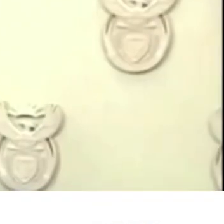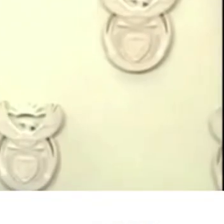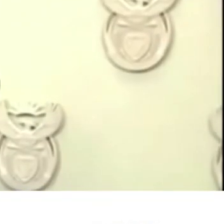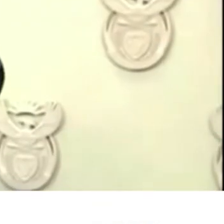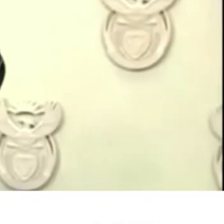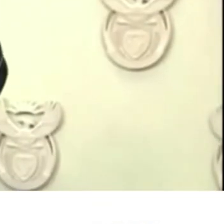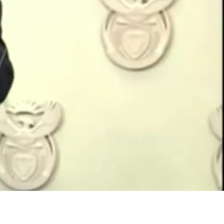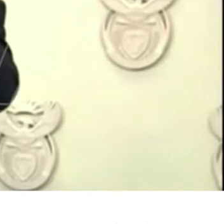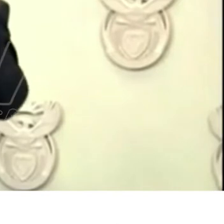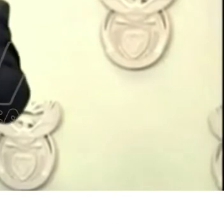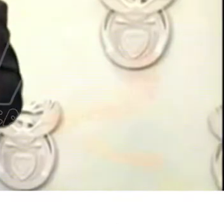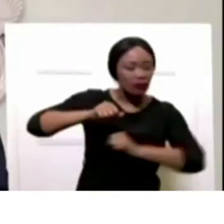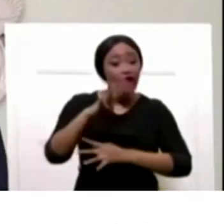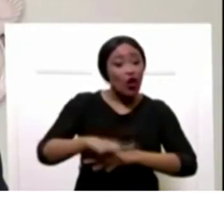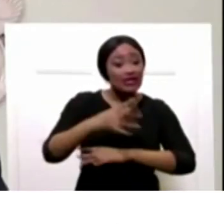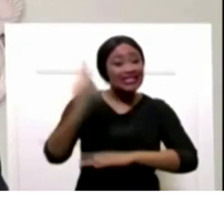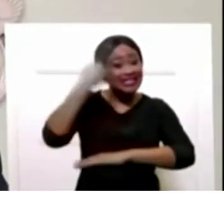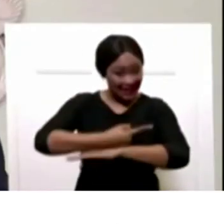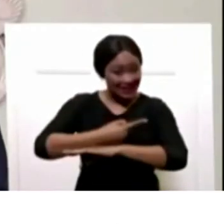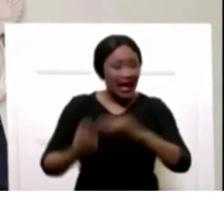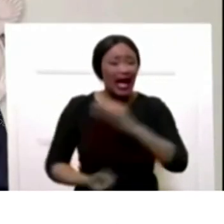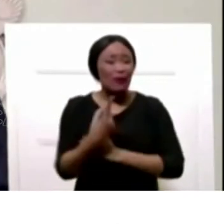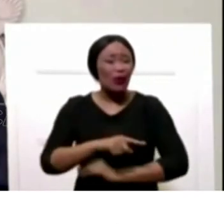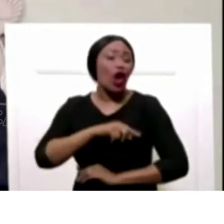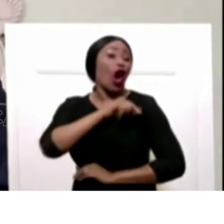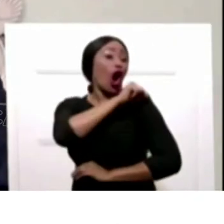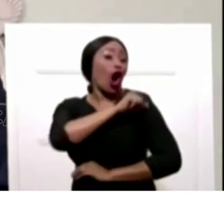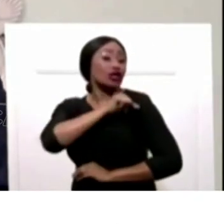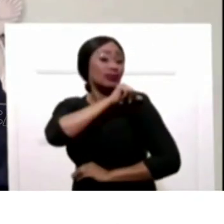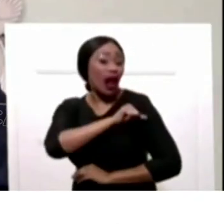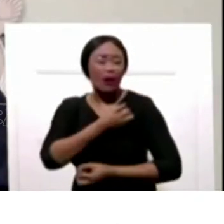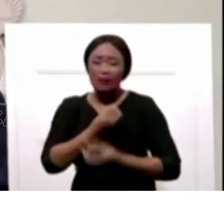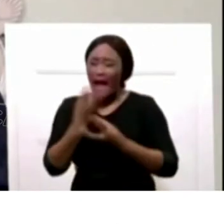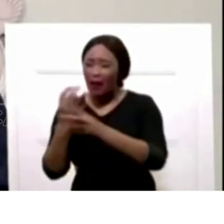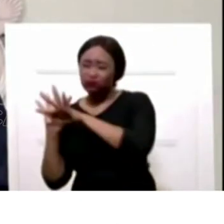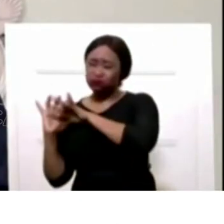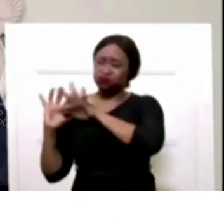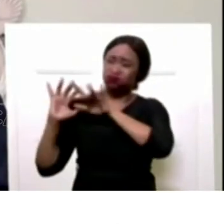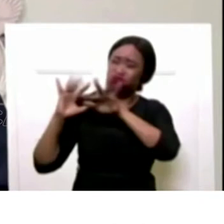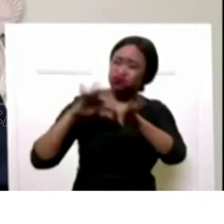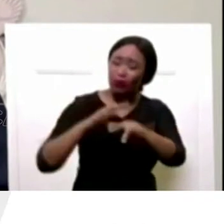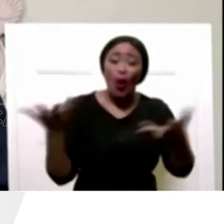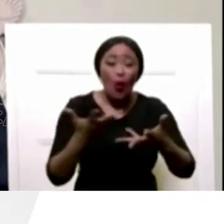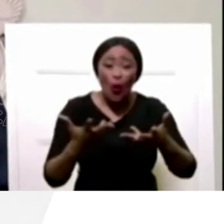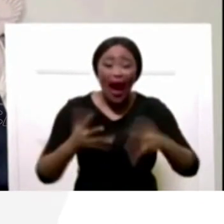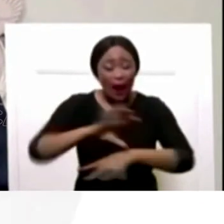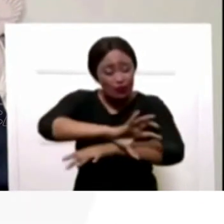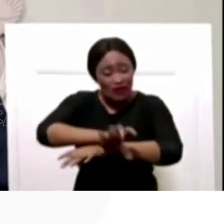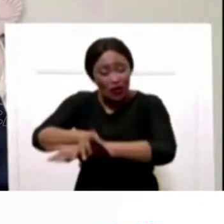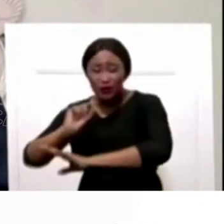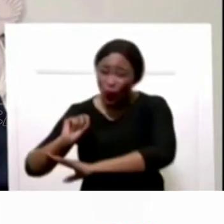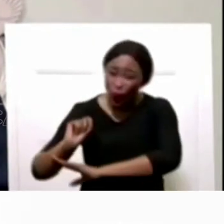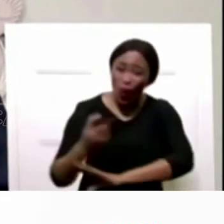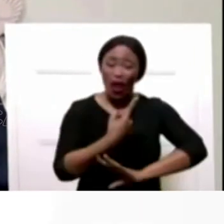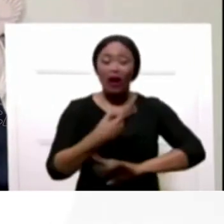COVID-19 as positive cases surge. The level 2 lockdown restriction starts on Monday, forcing non-essential establishments